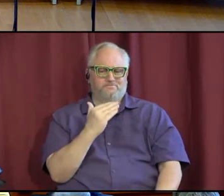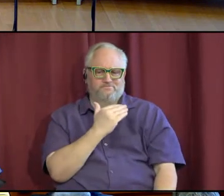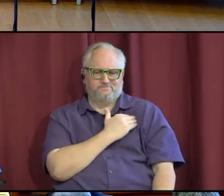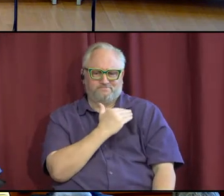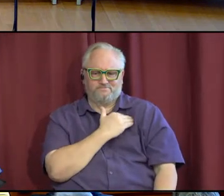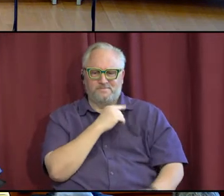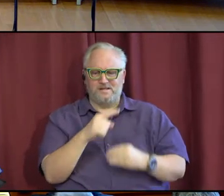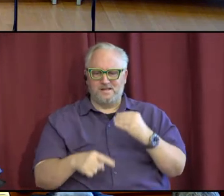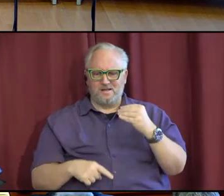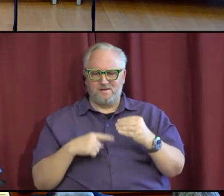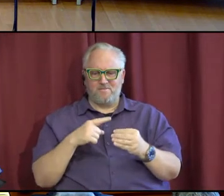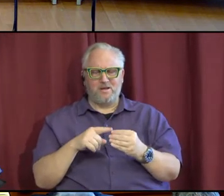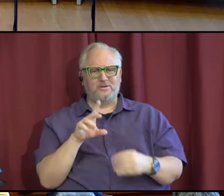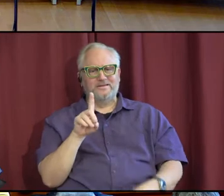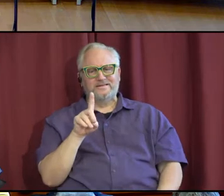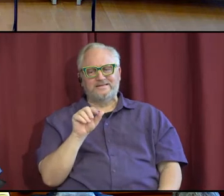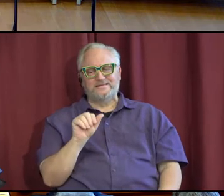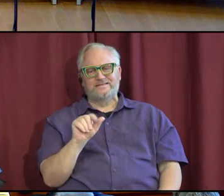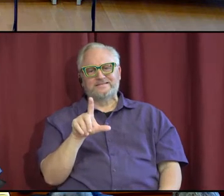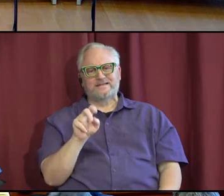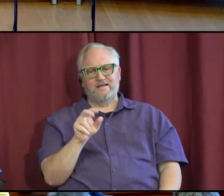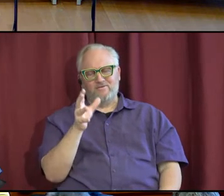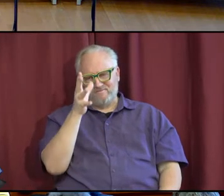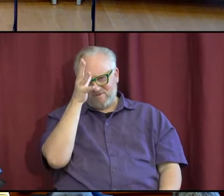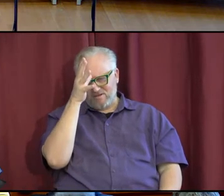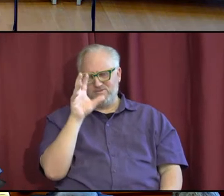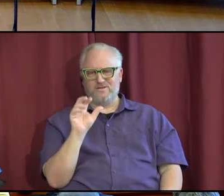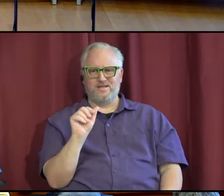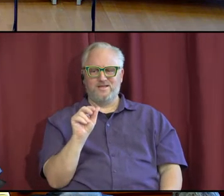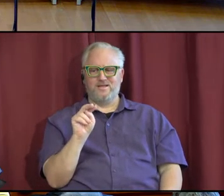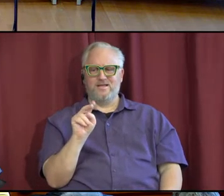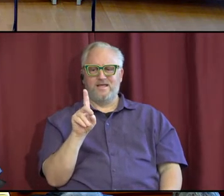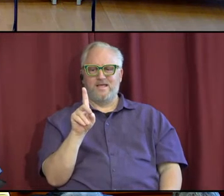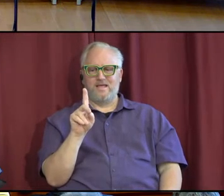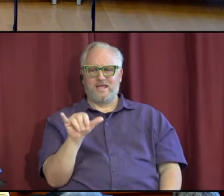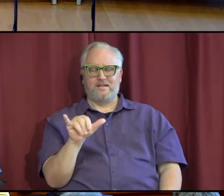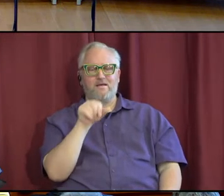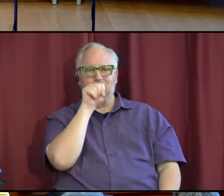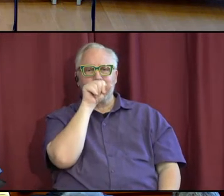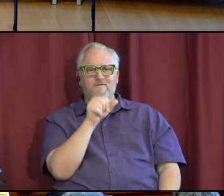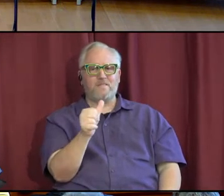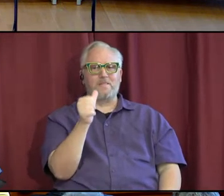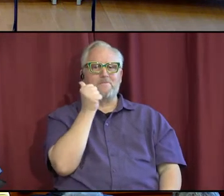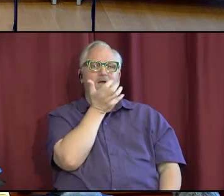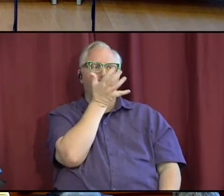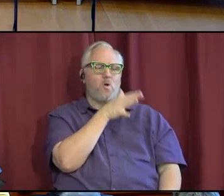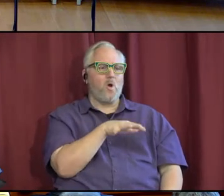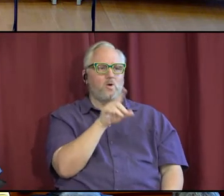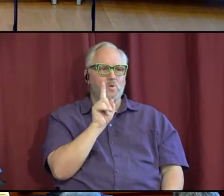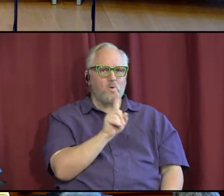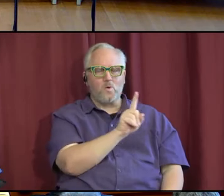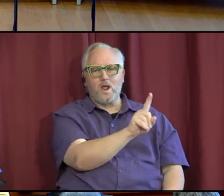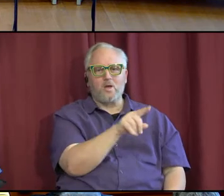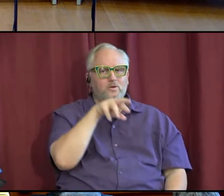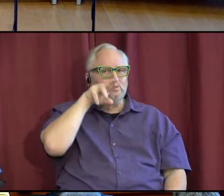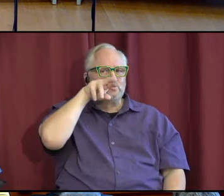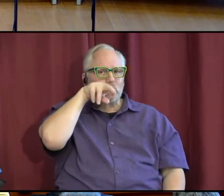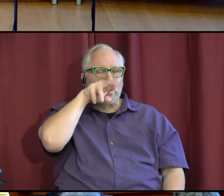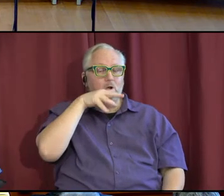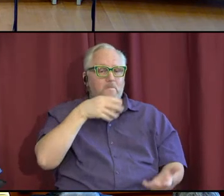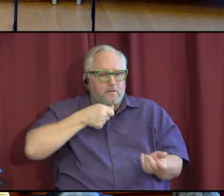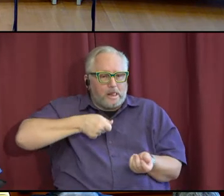of Andy, who loved to go down to the backyard and smoke a cigar and maybe do a little